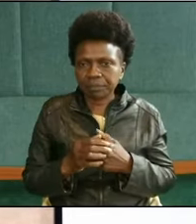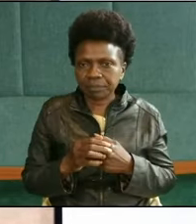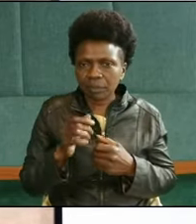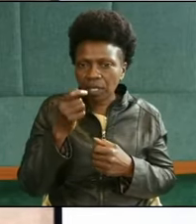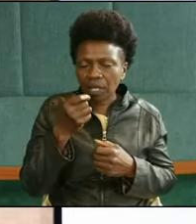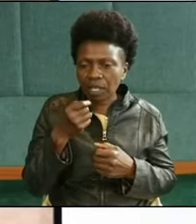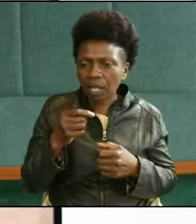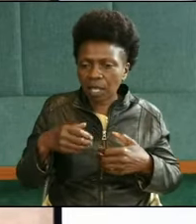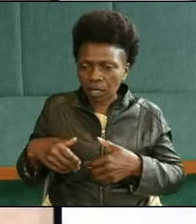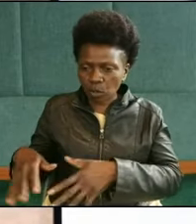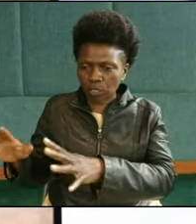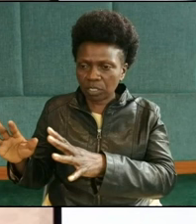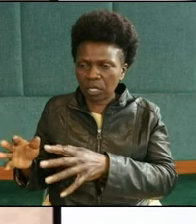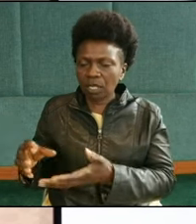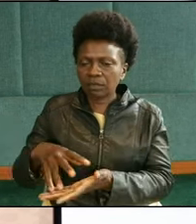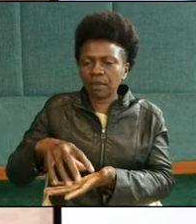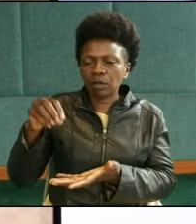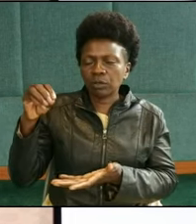The lost is found.